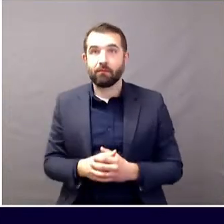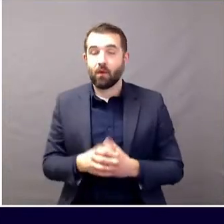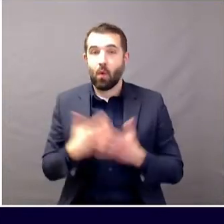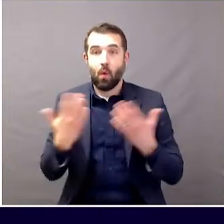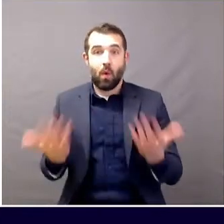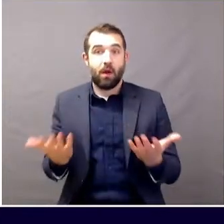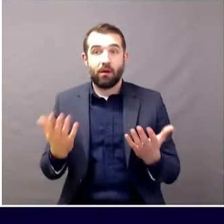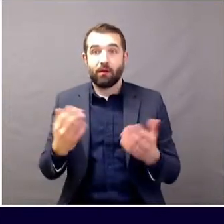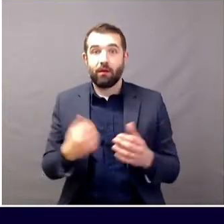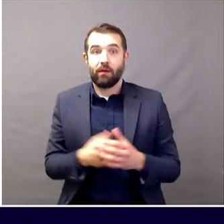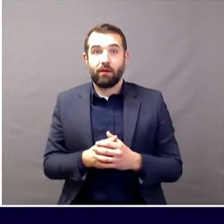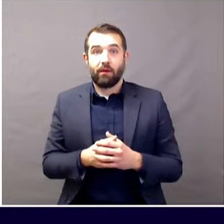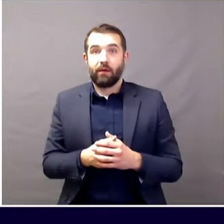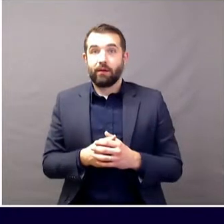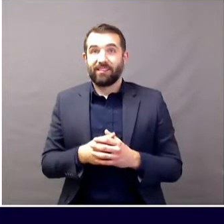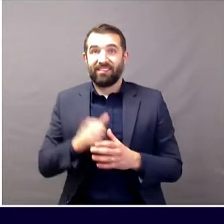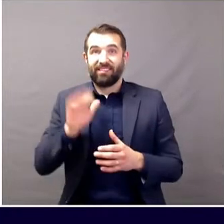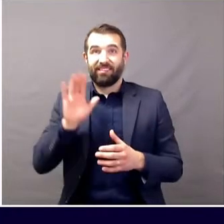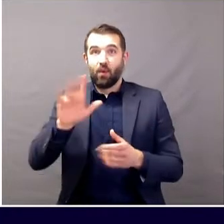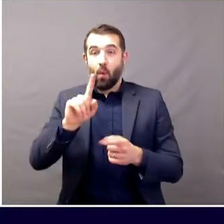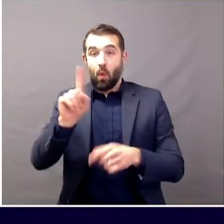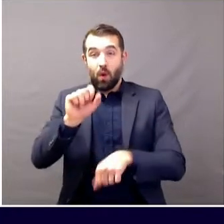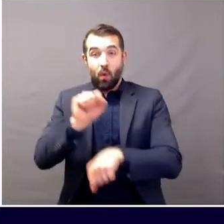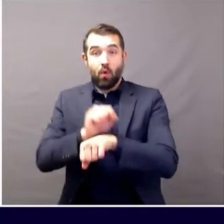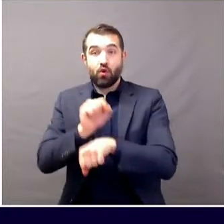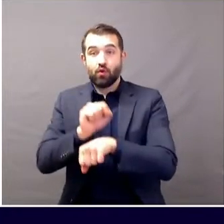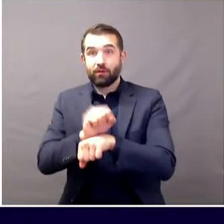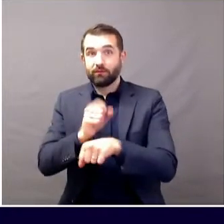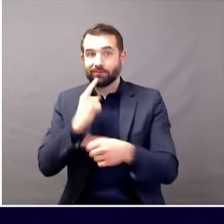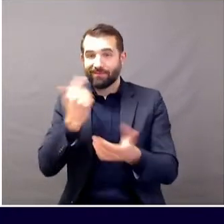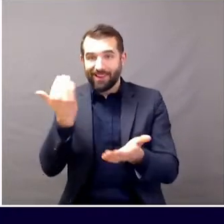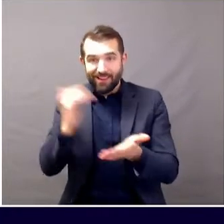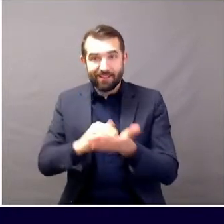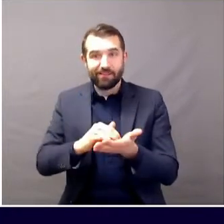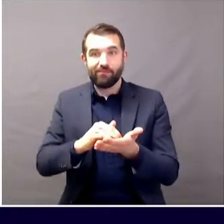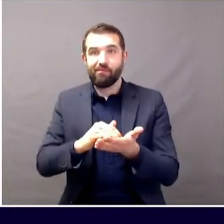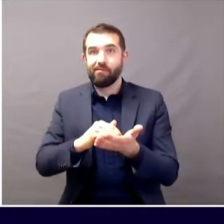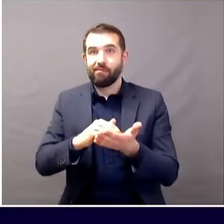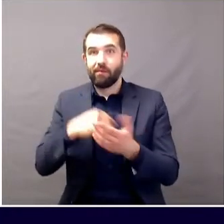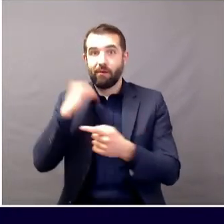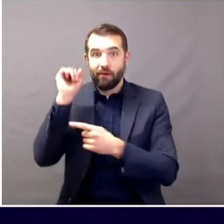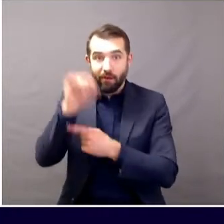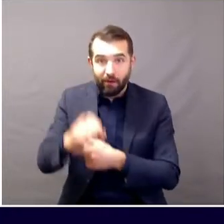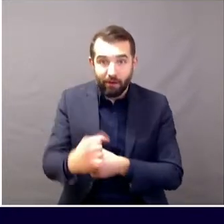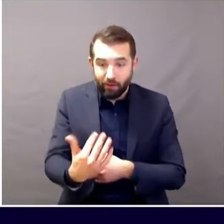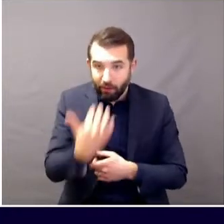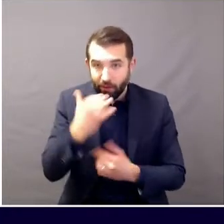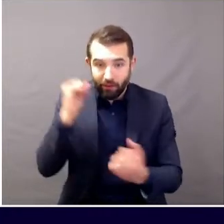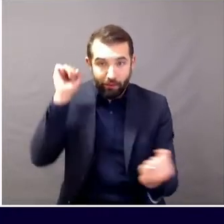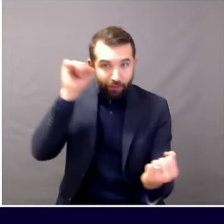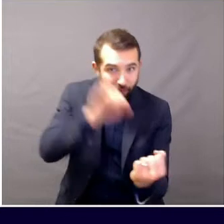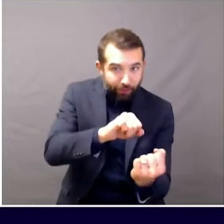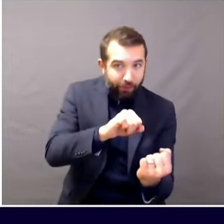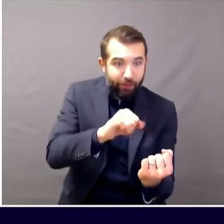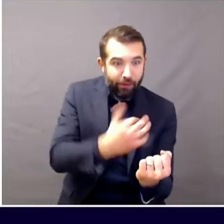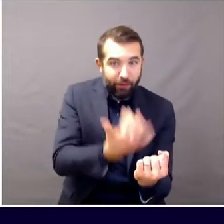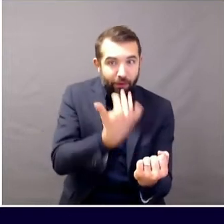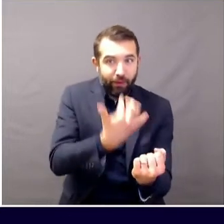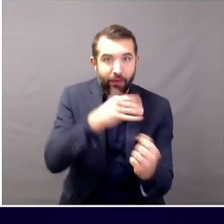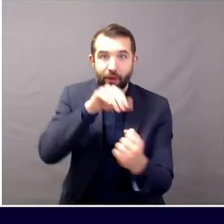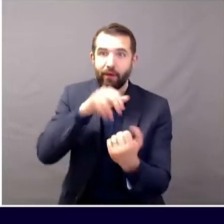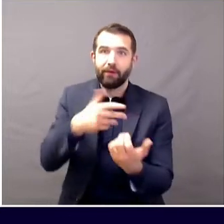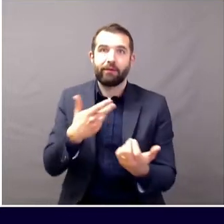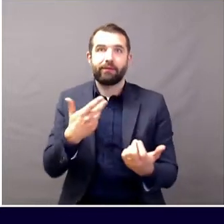where aerosols are being generated. So we are working as hard as we can to make sure they